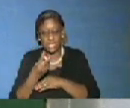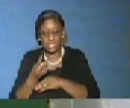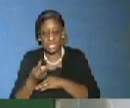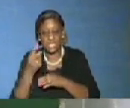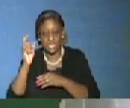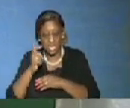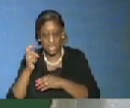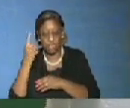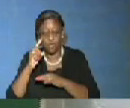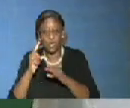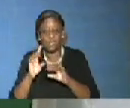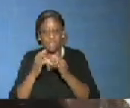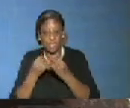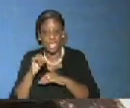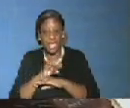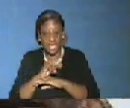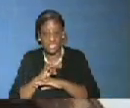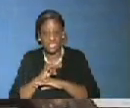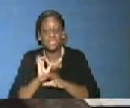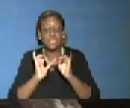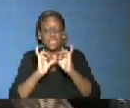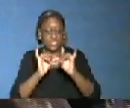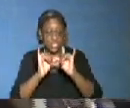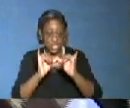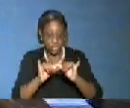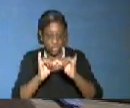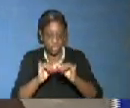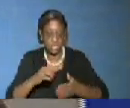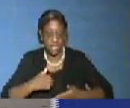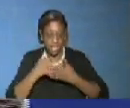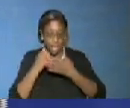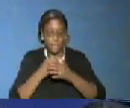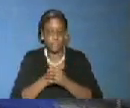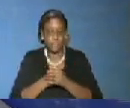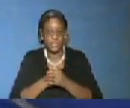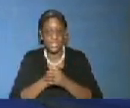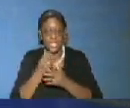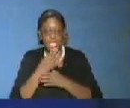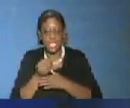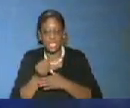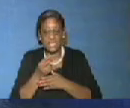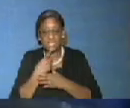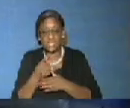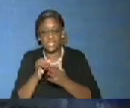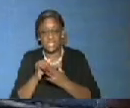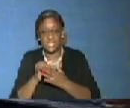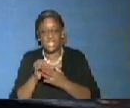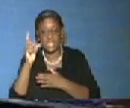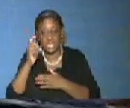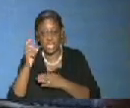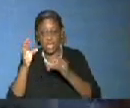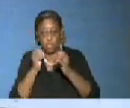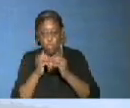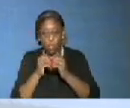the islands. Even over the years, he has committed to transforming packaging, an effort he hopes will attract fresh blood to